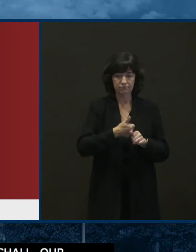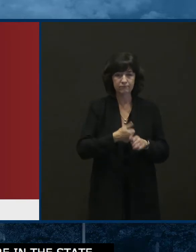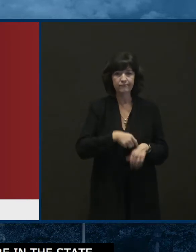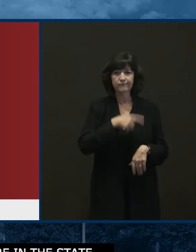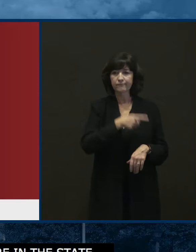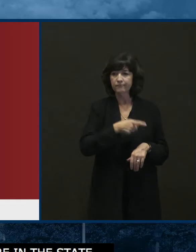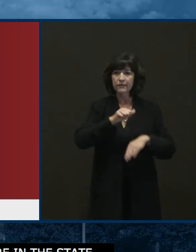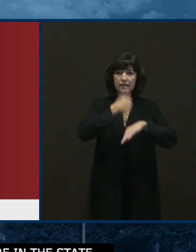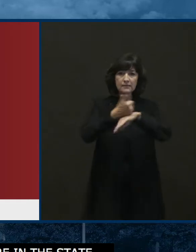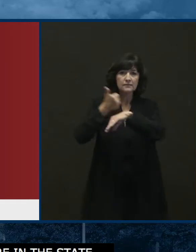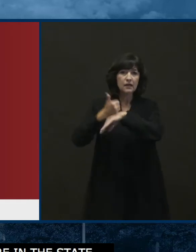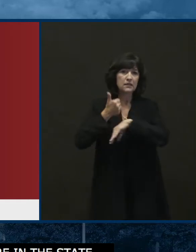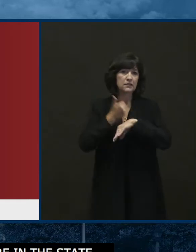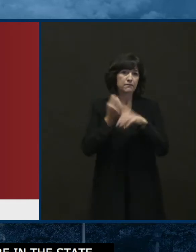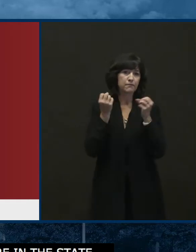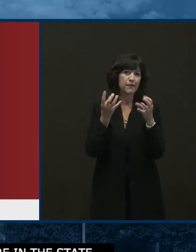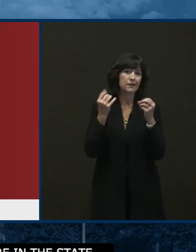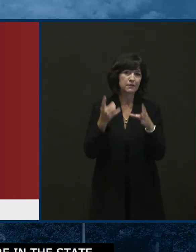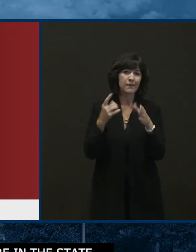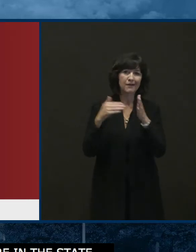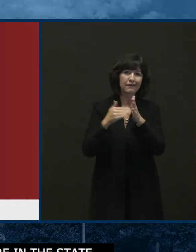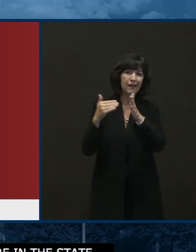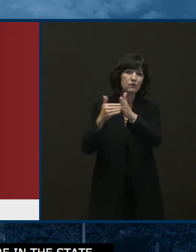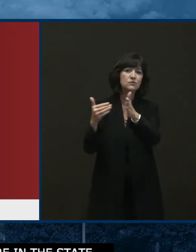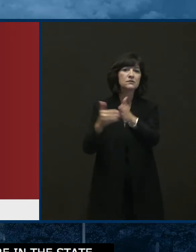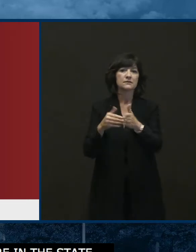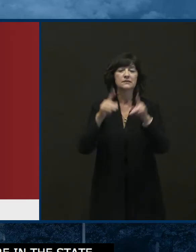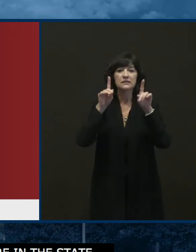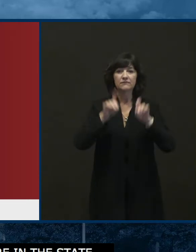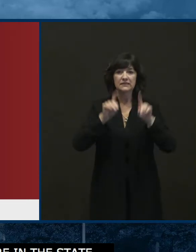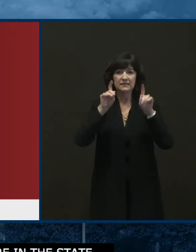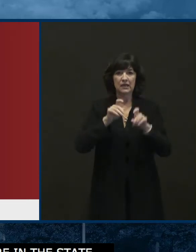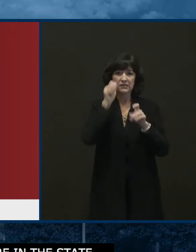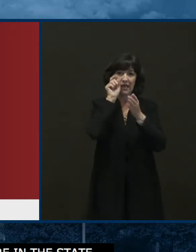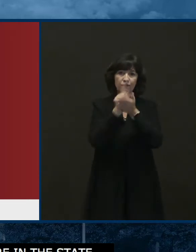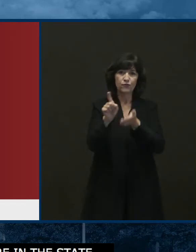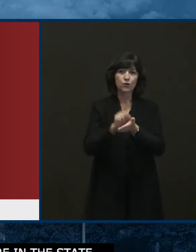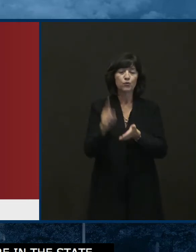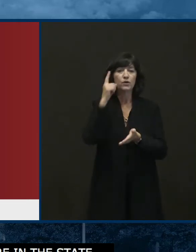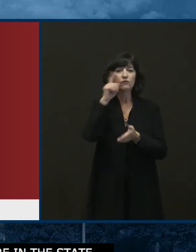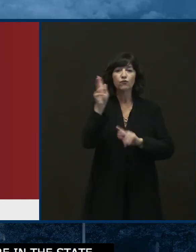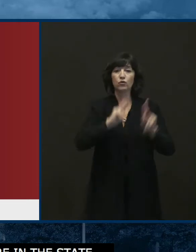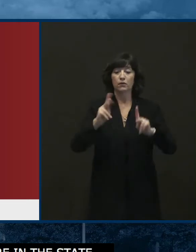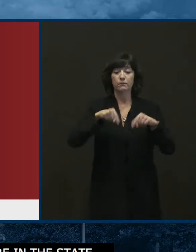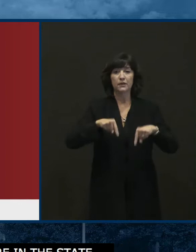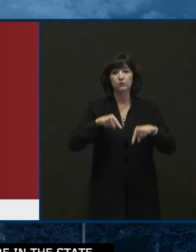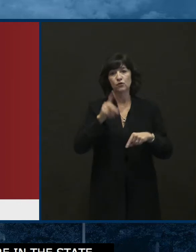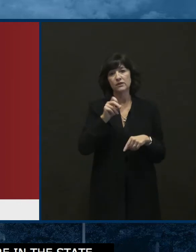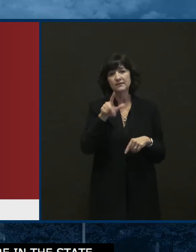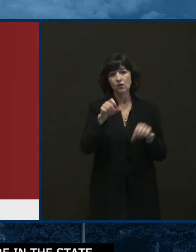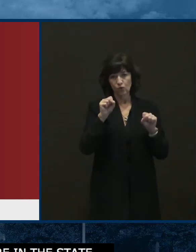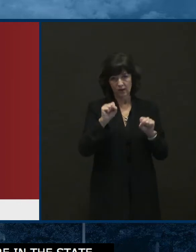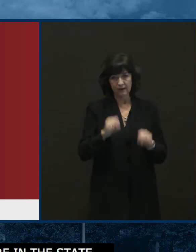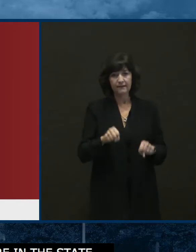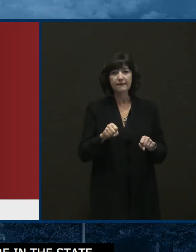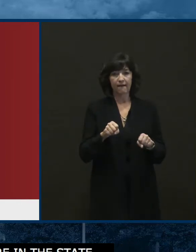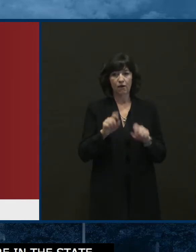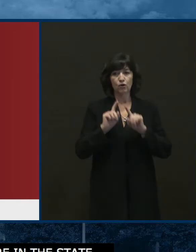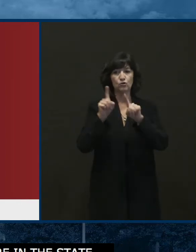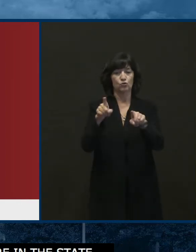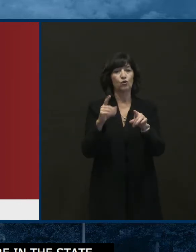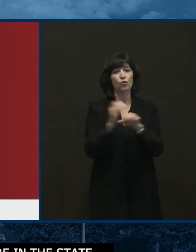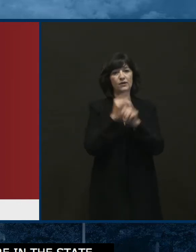thousands of Delawareans each week and helping us get a better understanding on where the spread is across